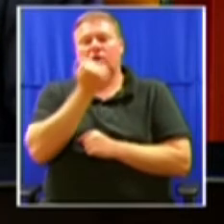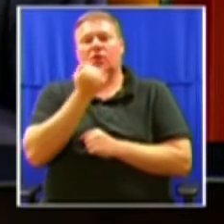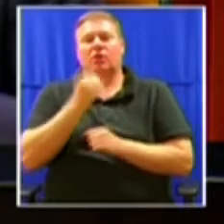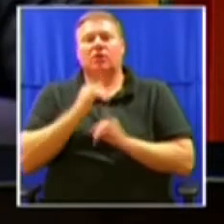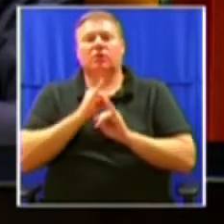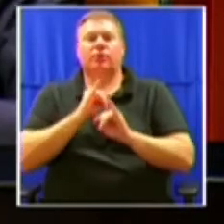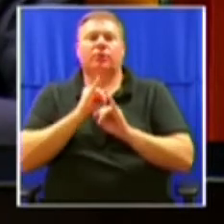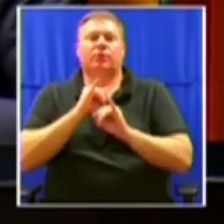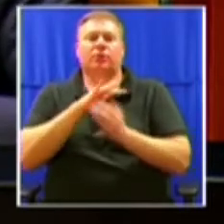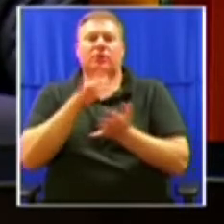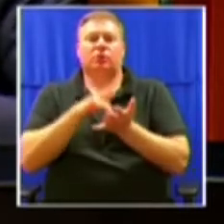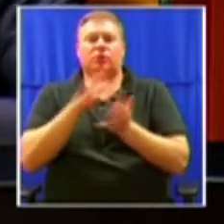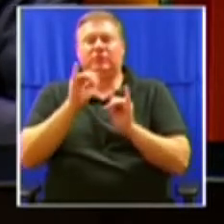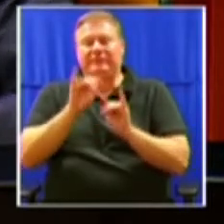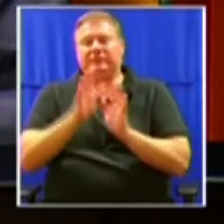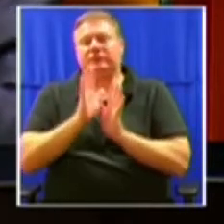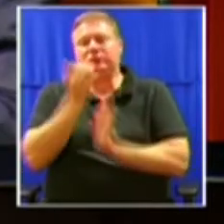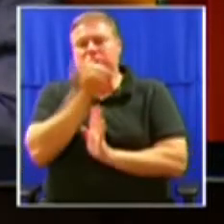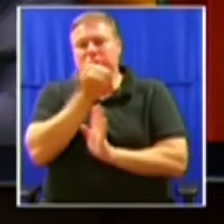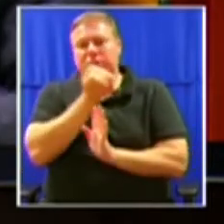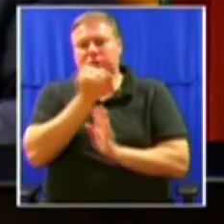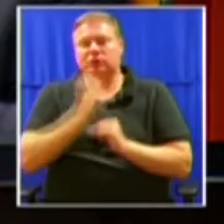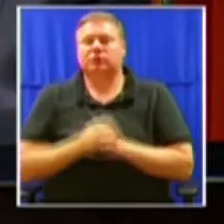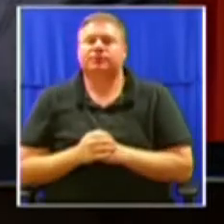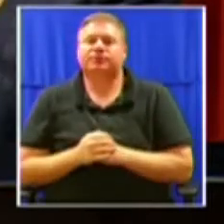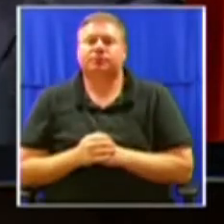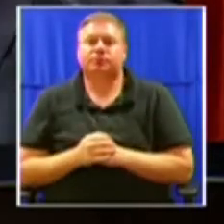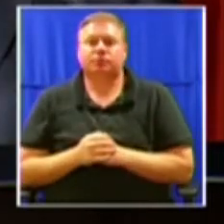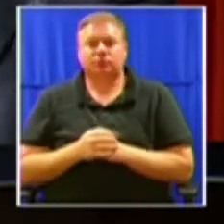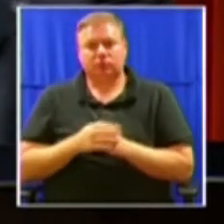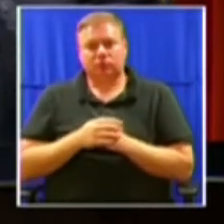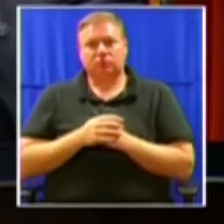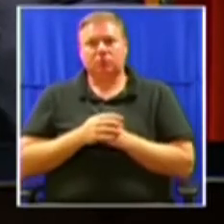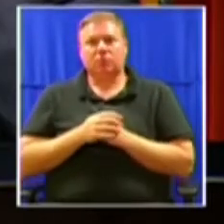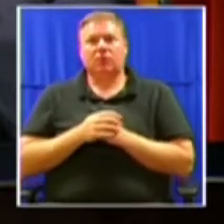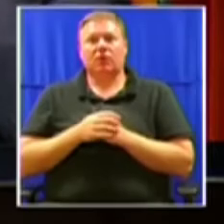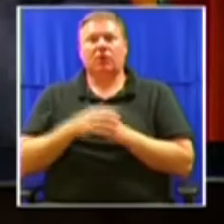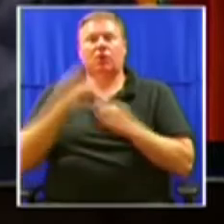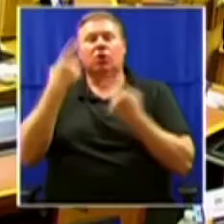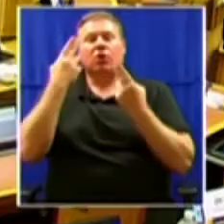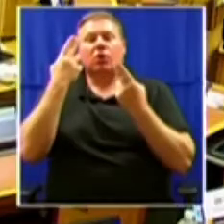inconvenience that this may cause. The Honourable Minister of Police.